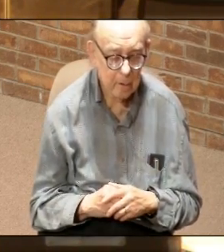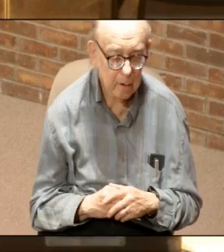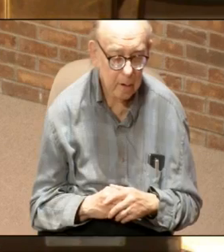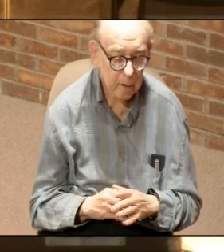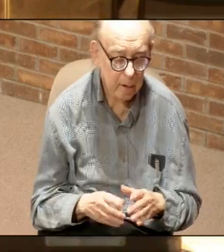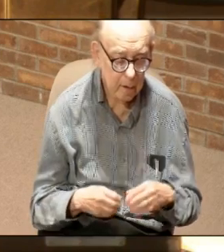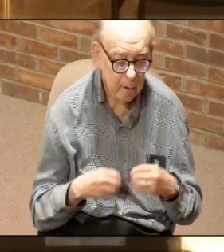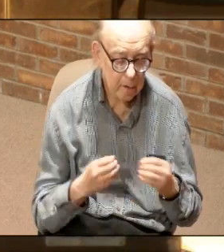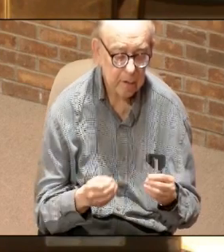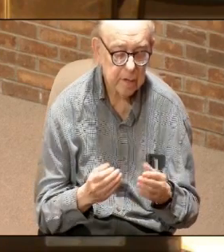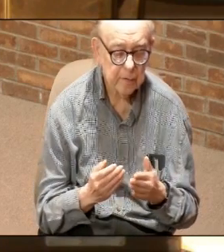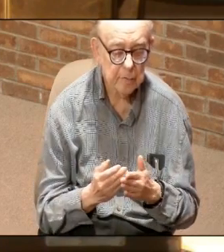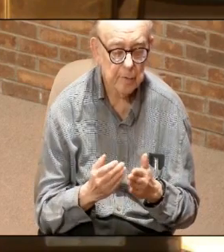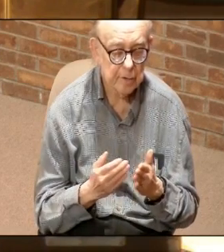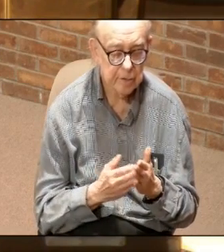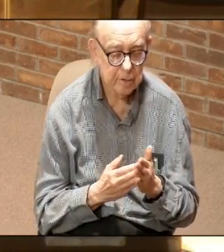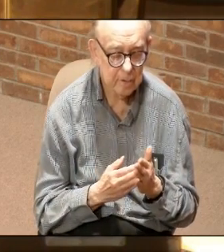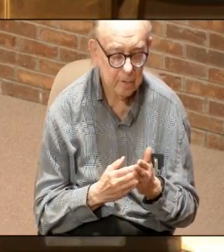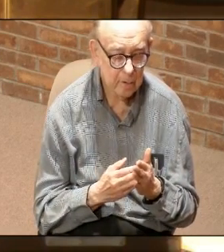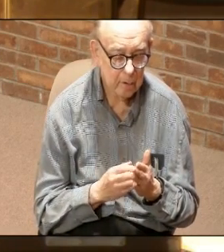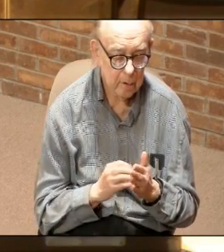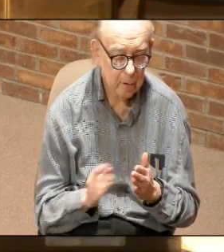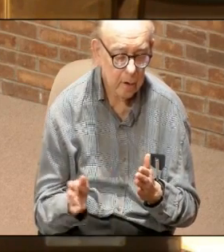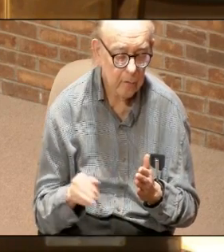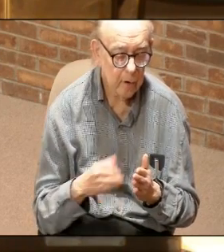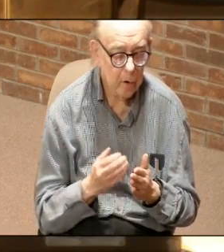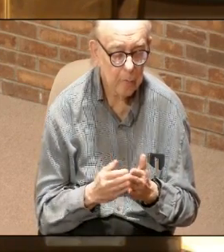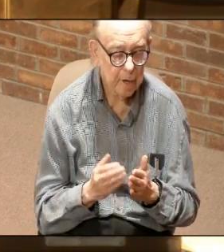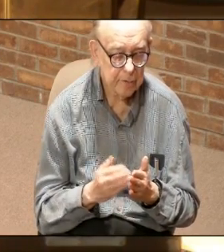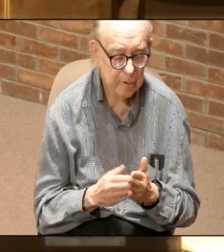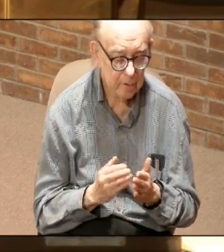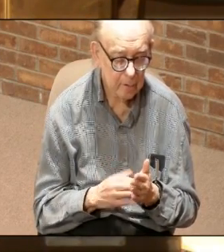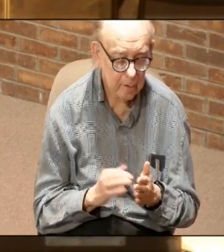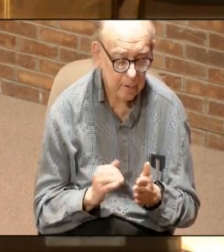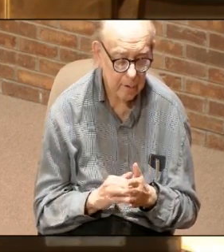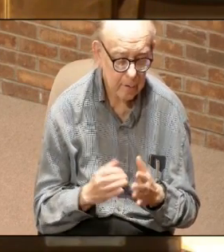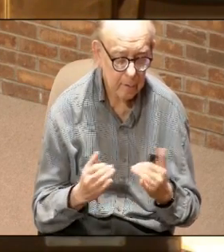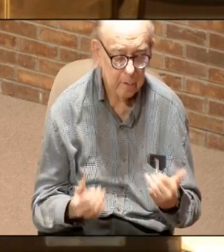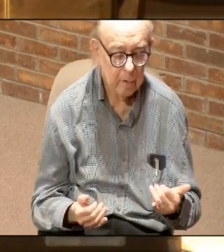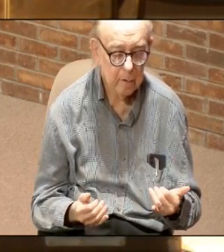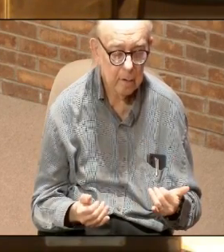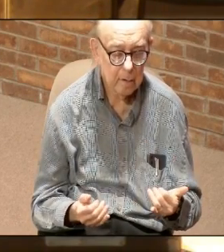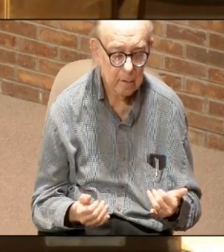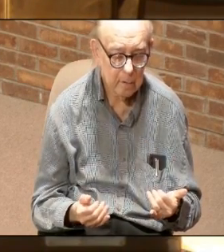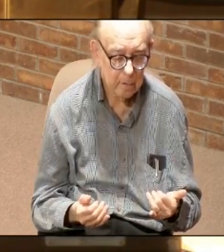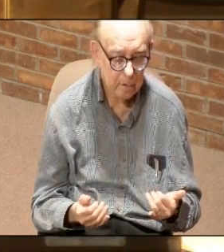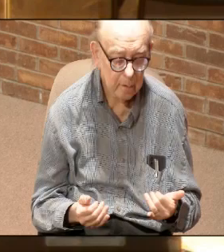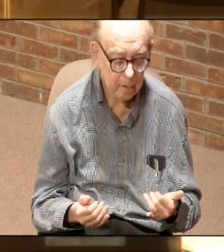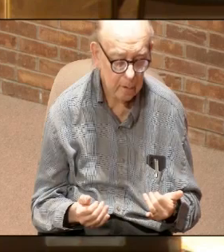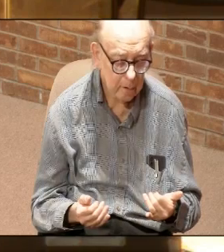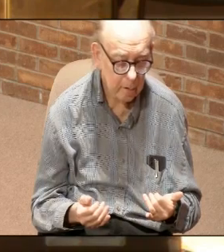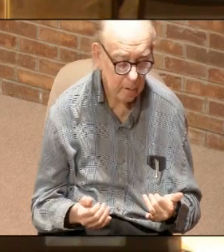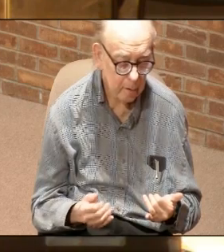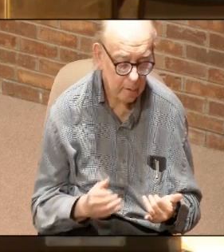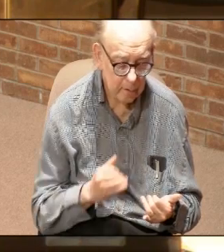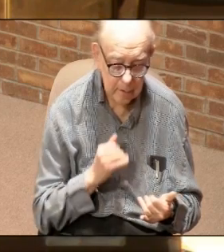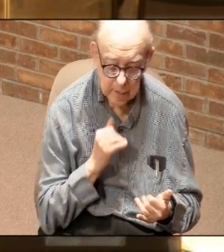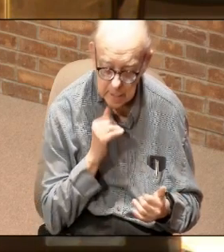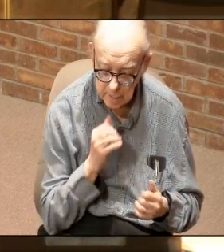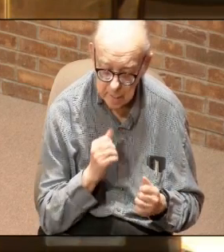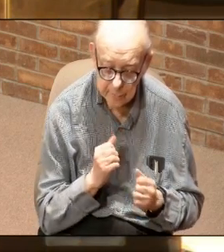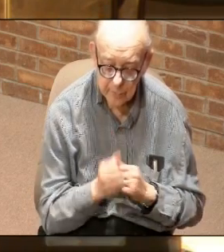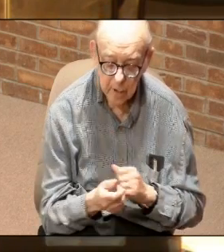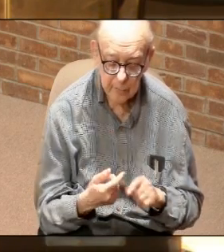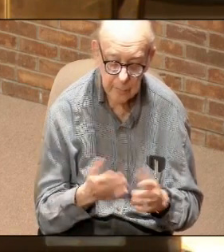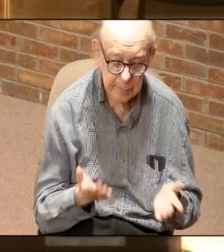To give the message of all messages that today, not far from